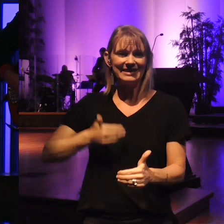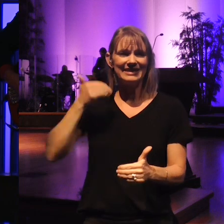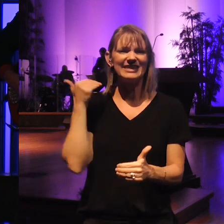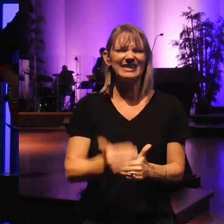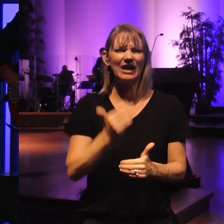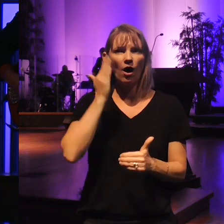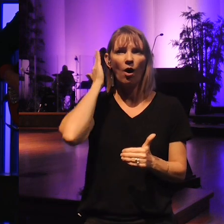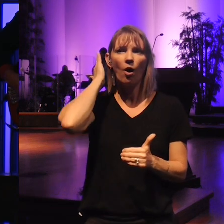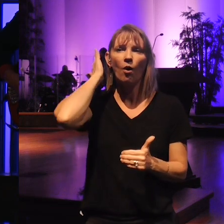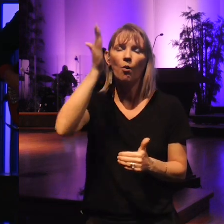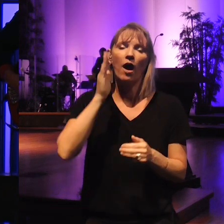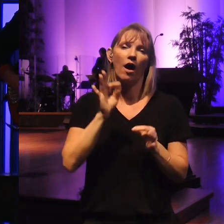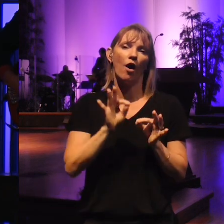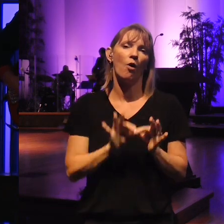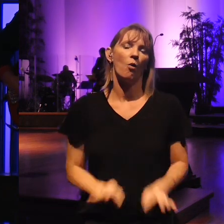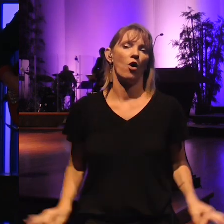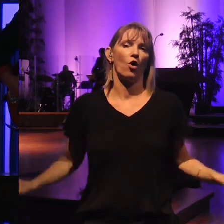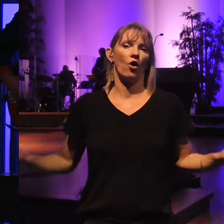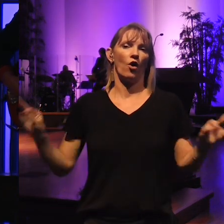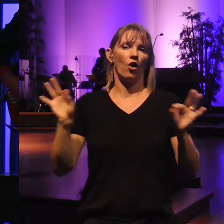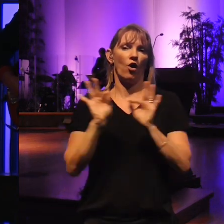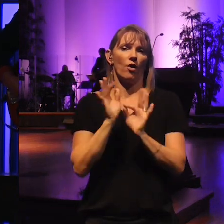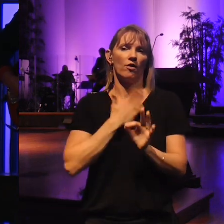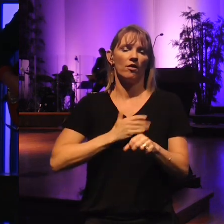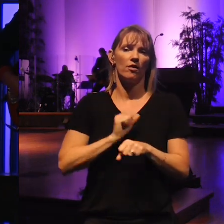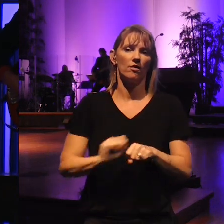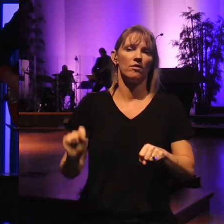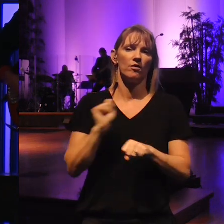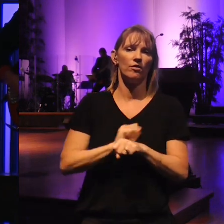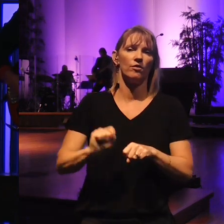be worth my while,